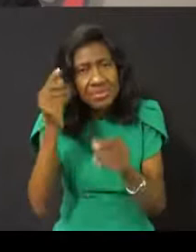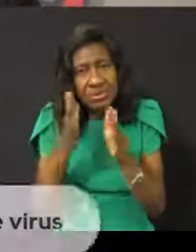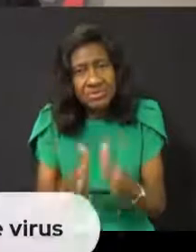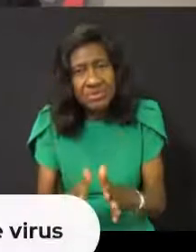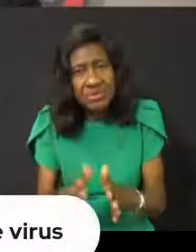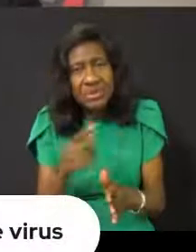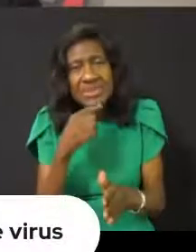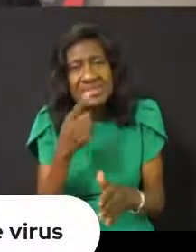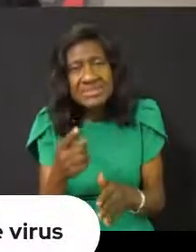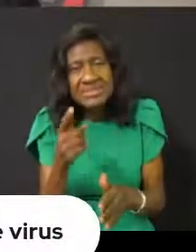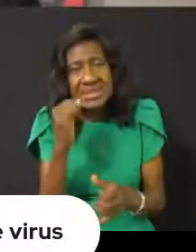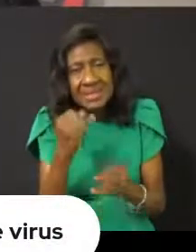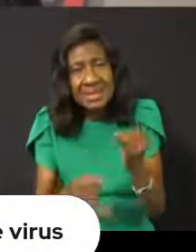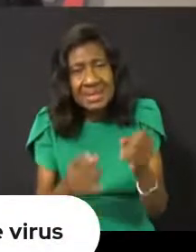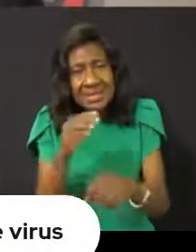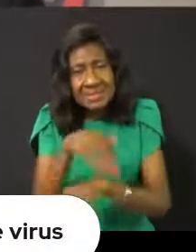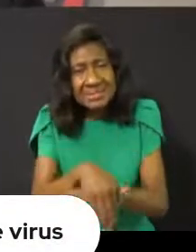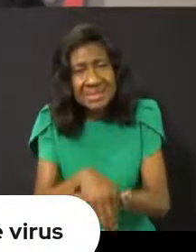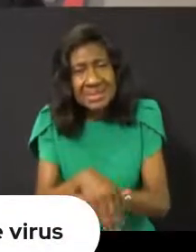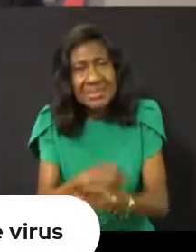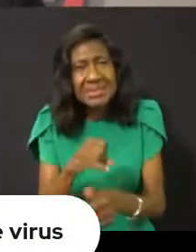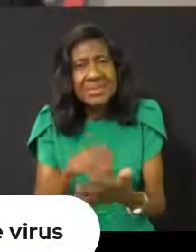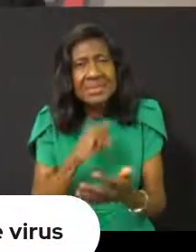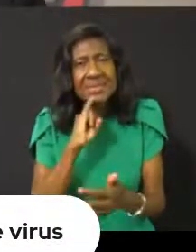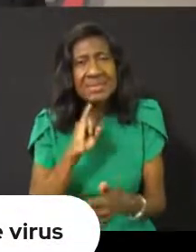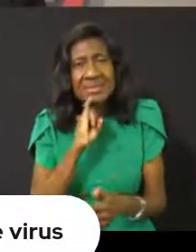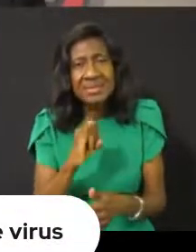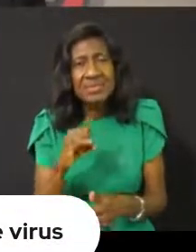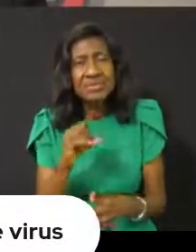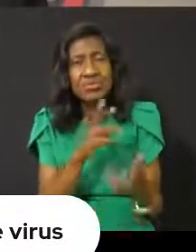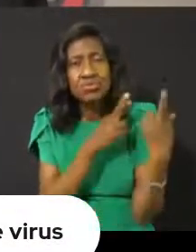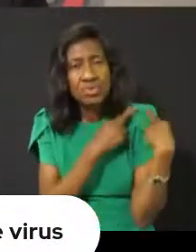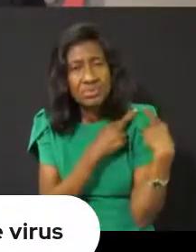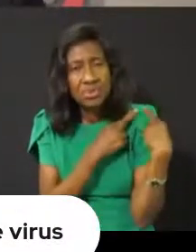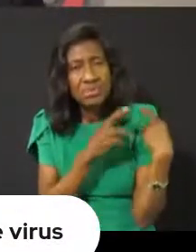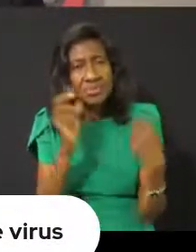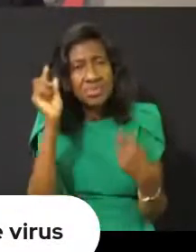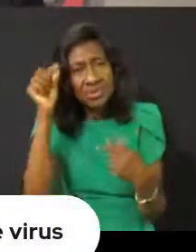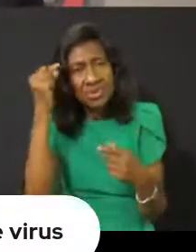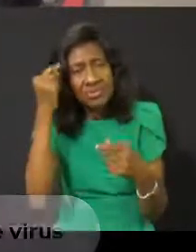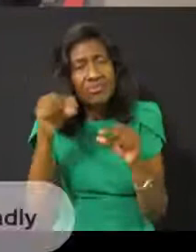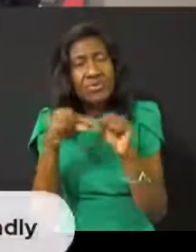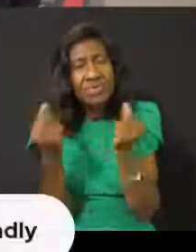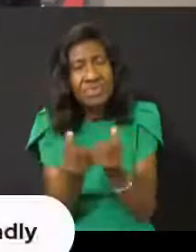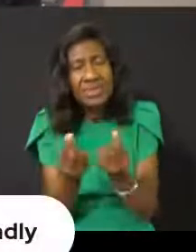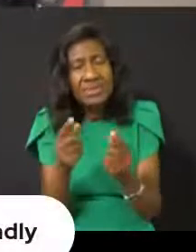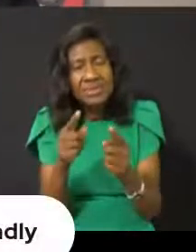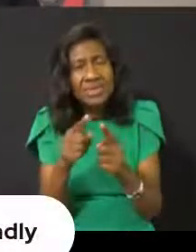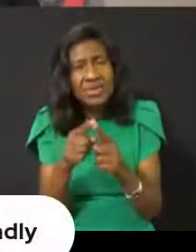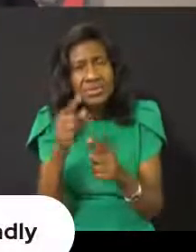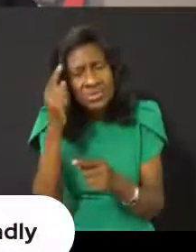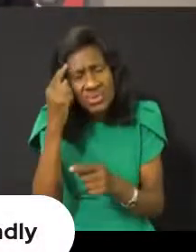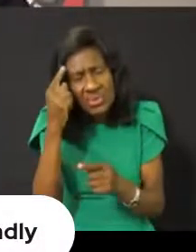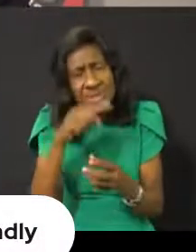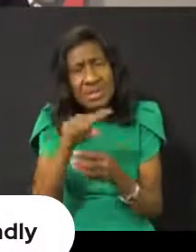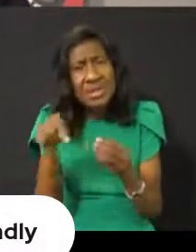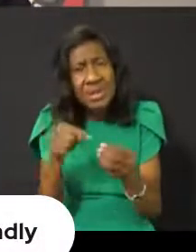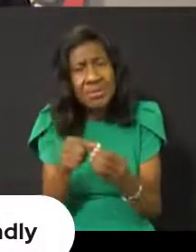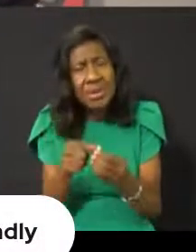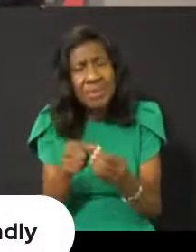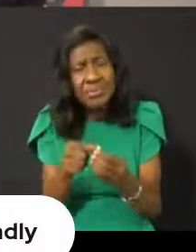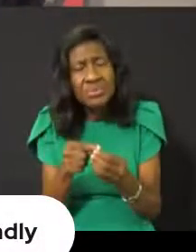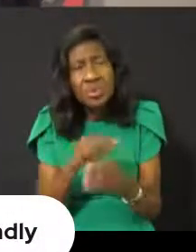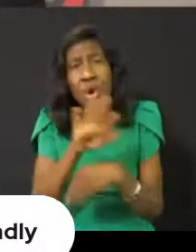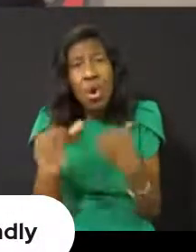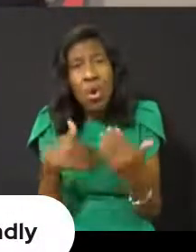our responsibility as a government to consider the best and worst case scenarios and then make